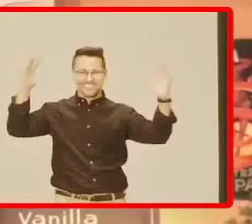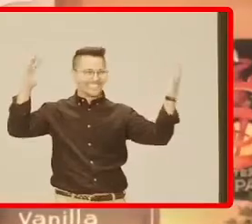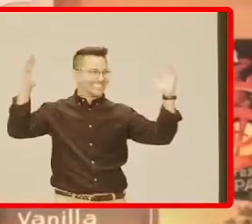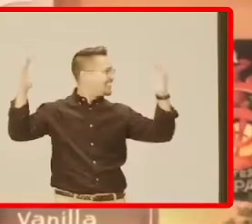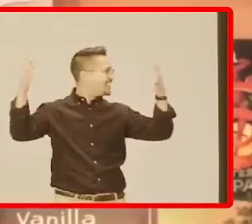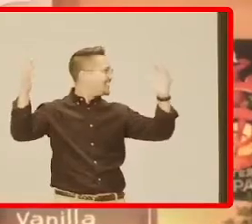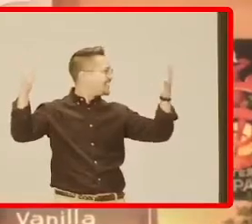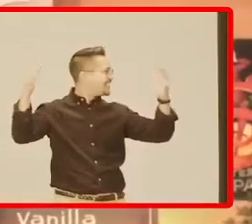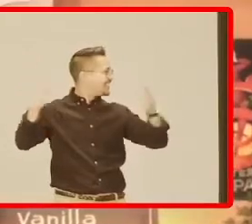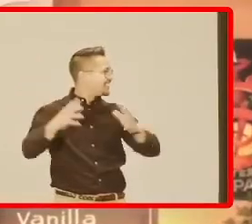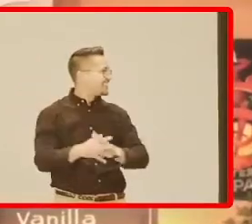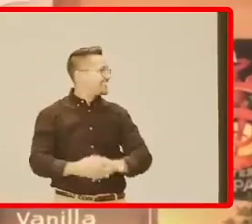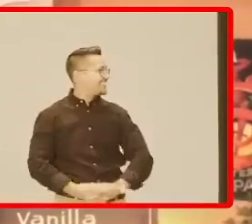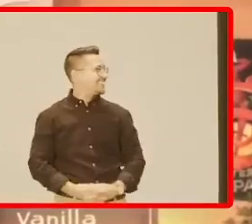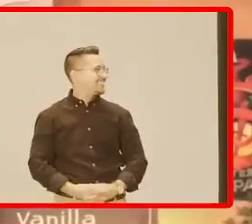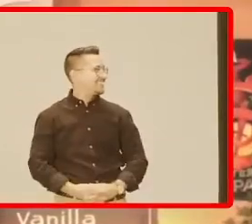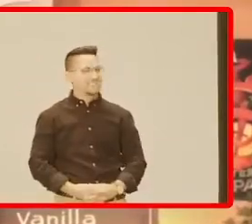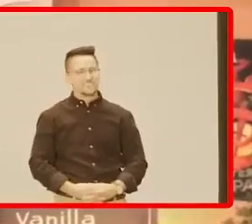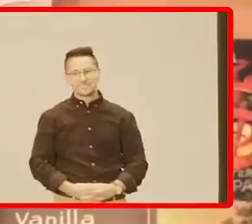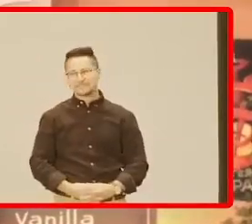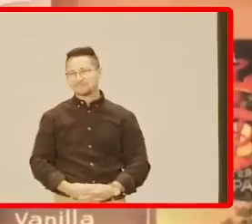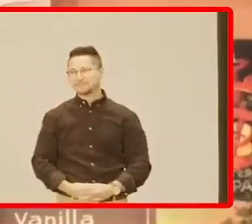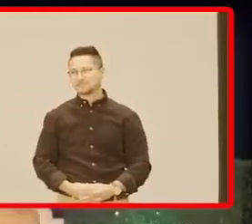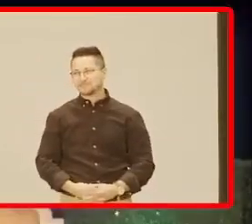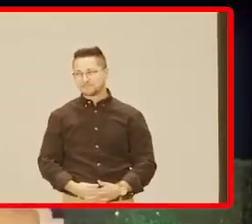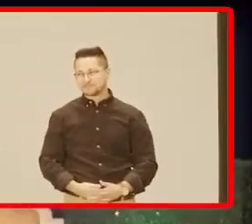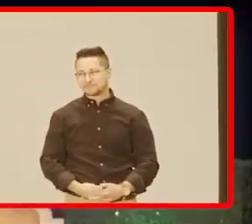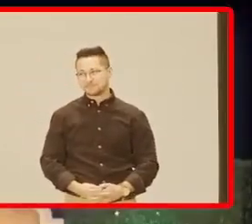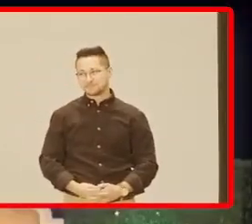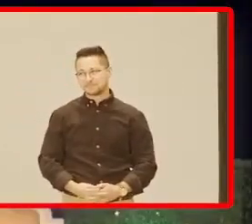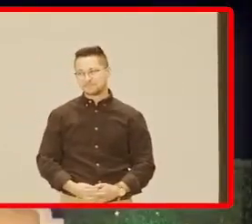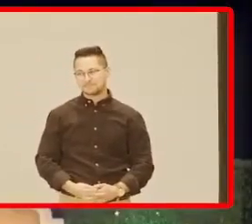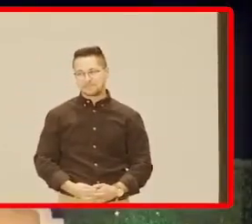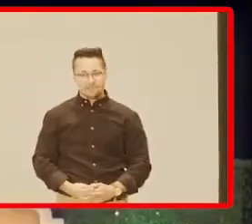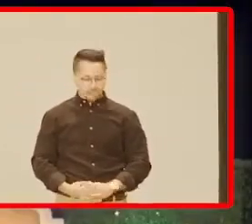Thank you. You guys are terrific. Stop it.